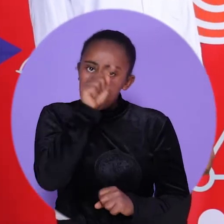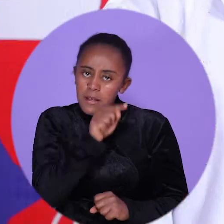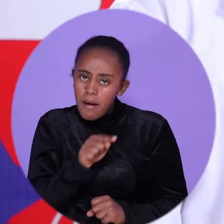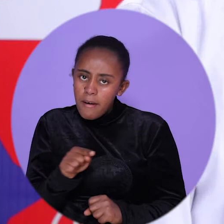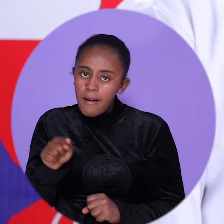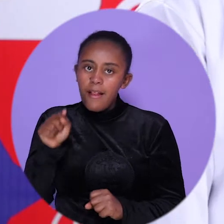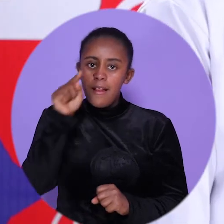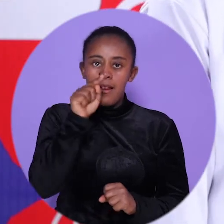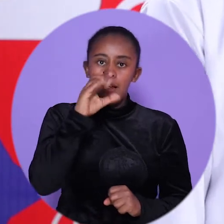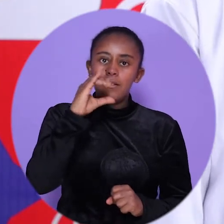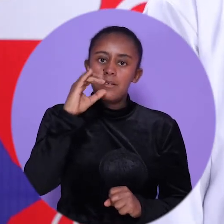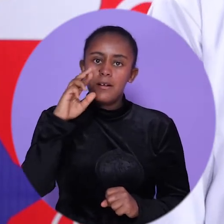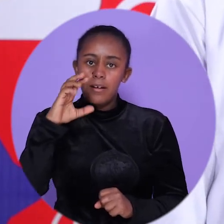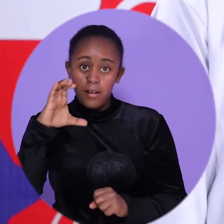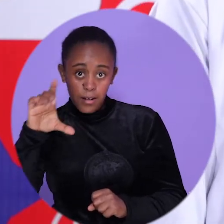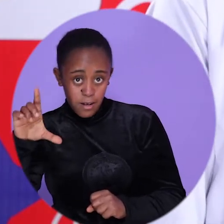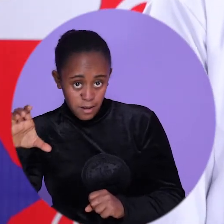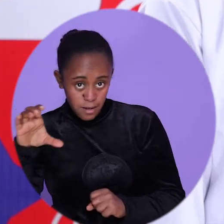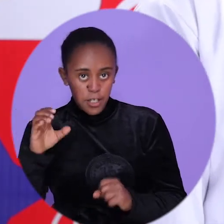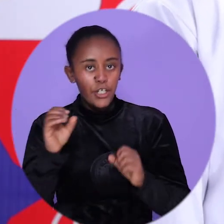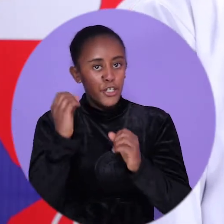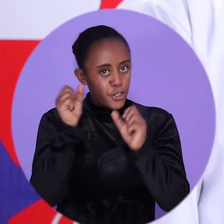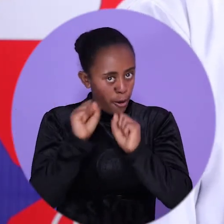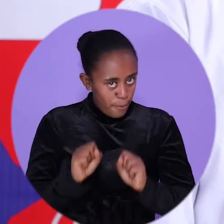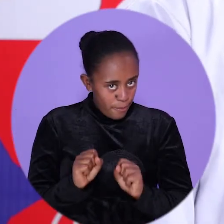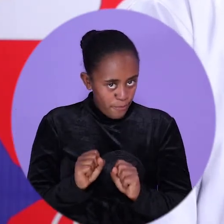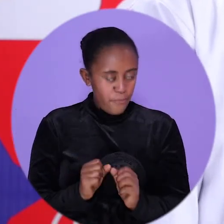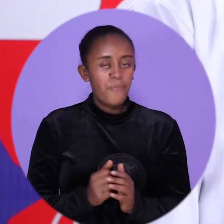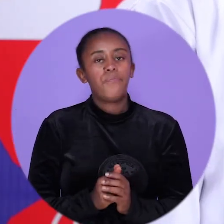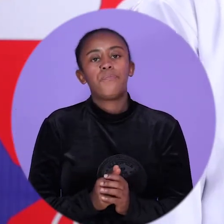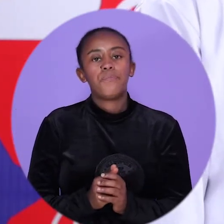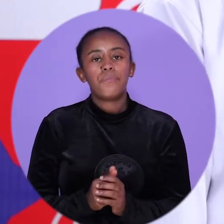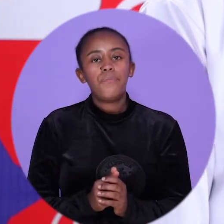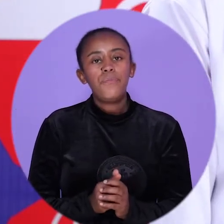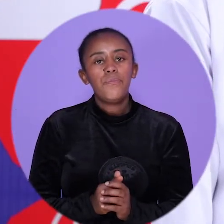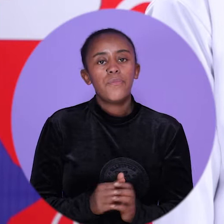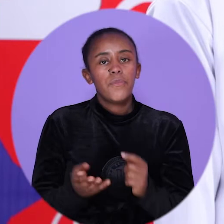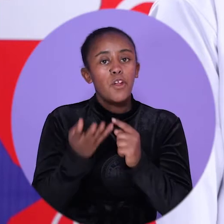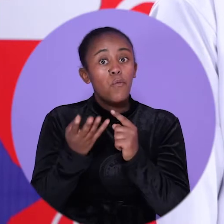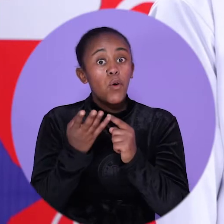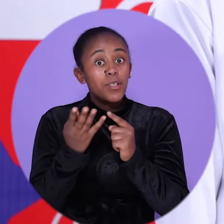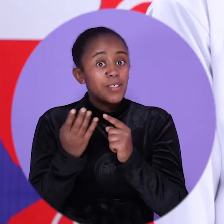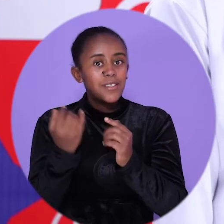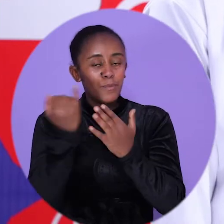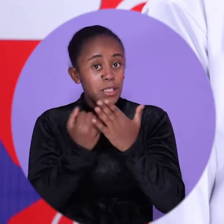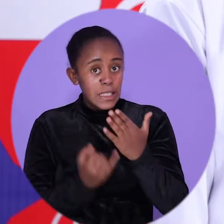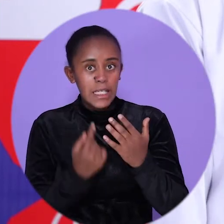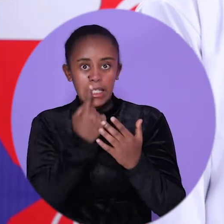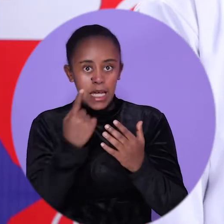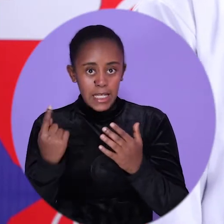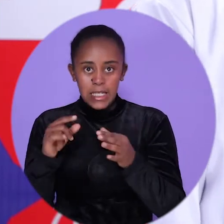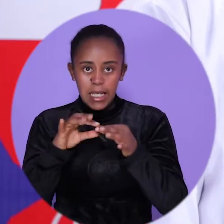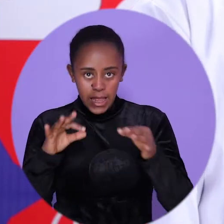shape. Okay, let us go to the fourth picture and also sentence. In the fourth picture, there is a sentence.